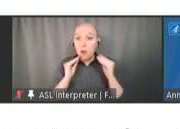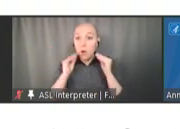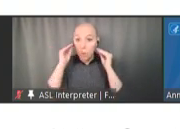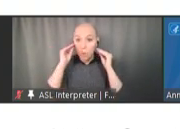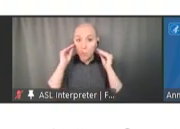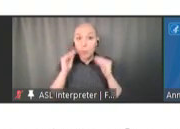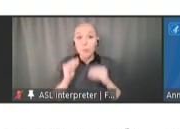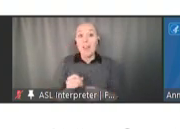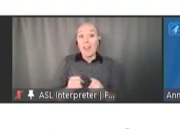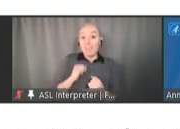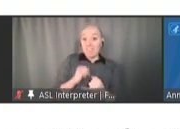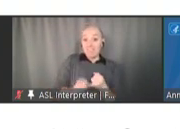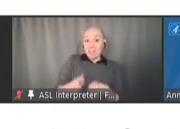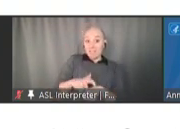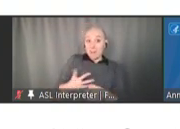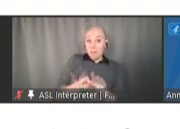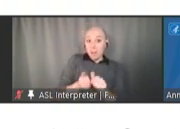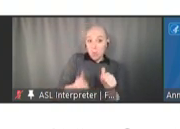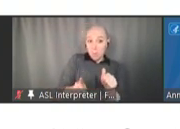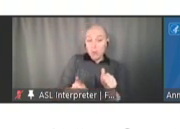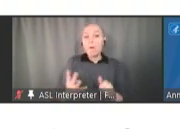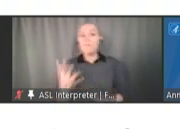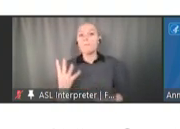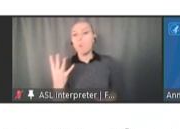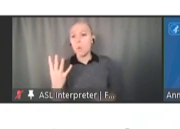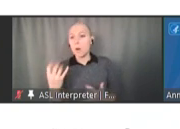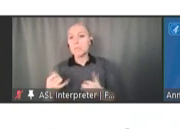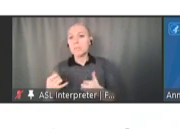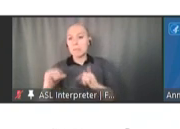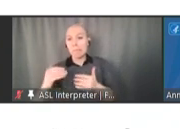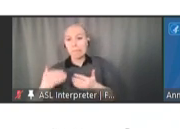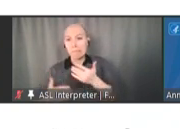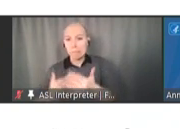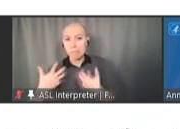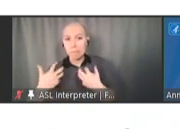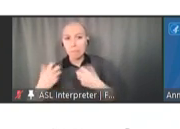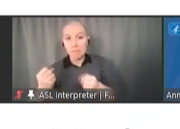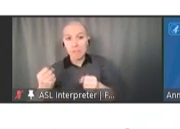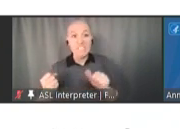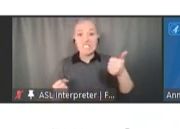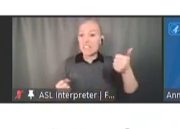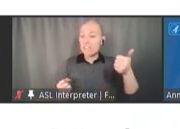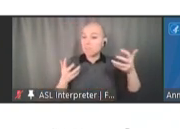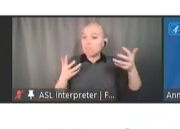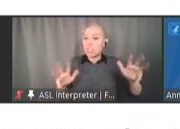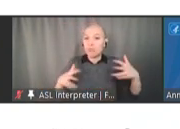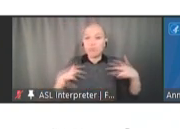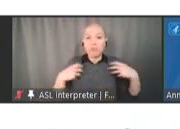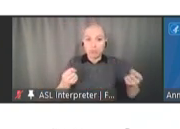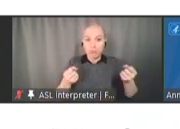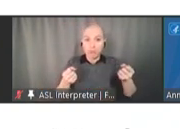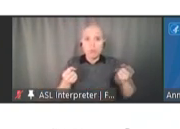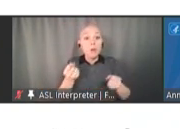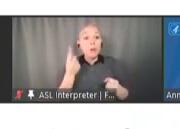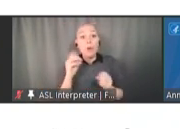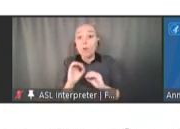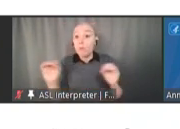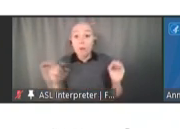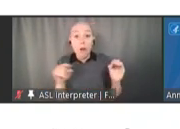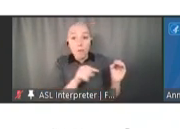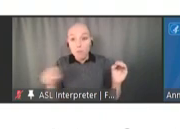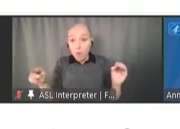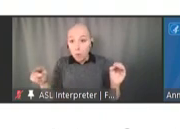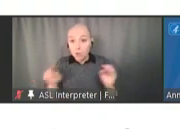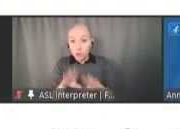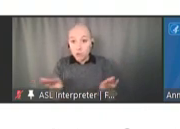and 4 were still recovering. No children were reported as receiving an adult dose of vaccine.